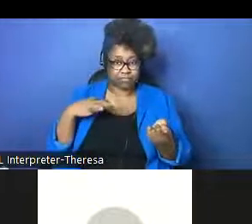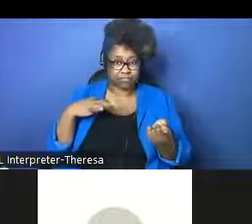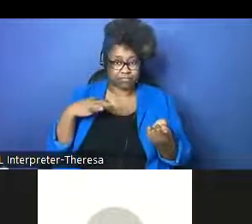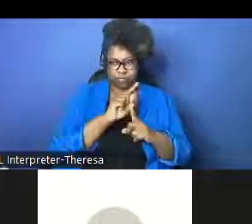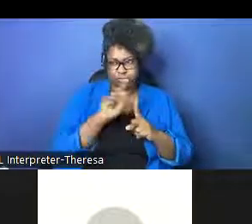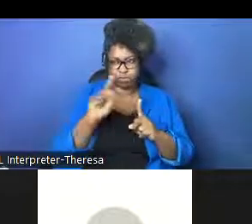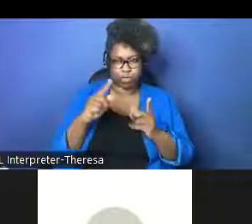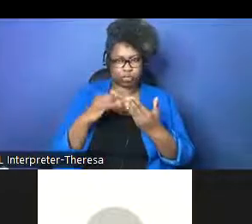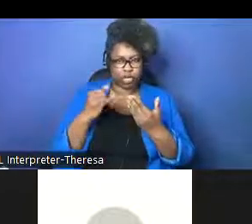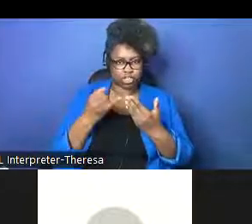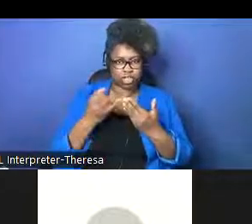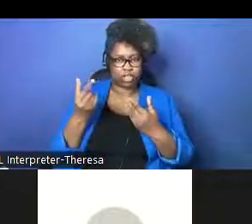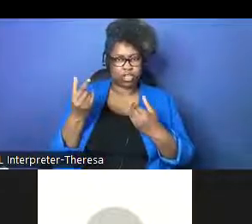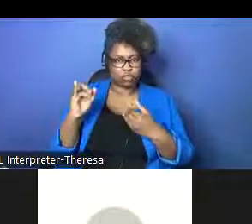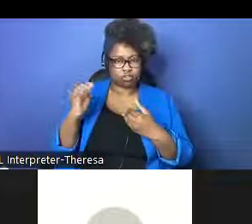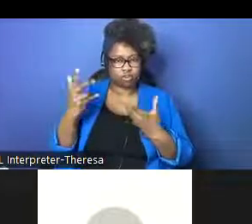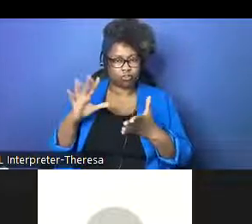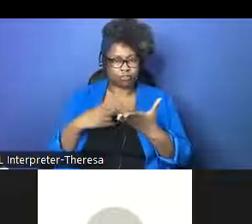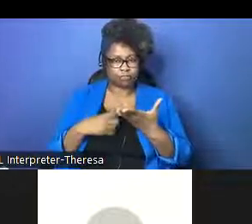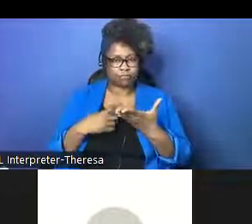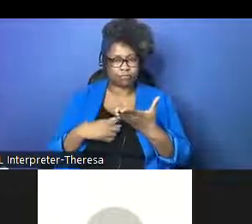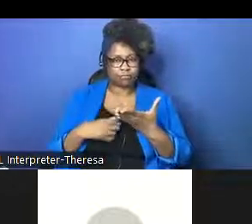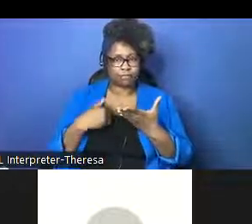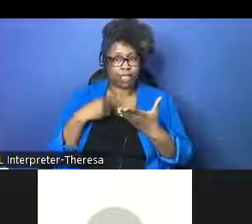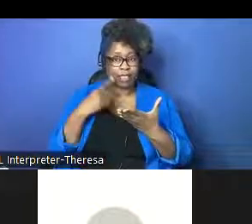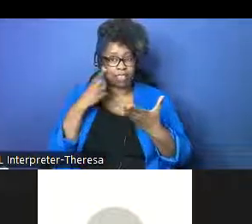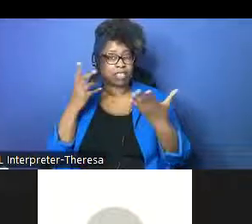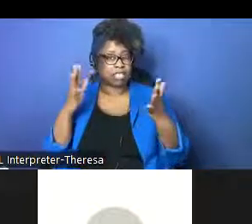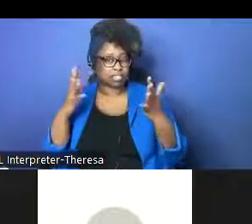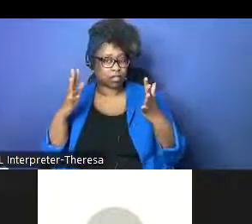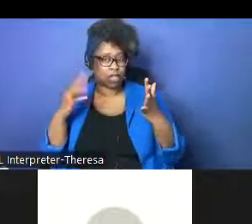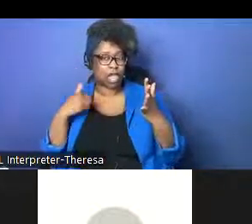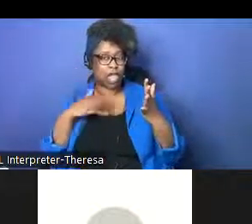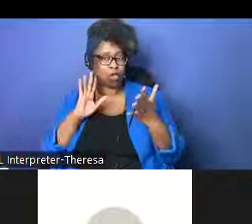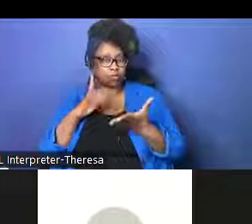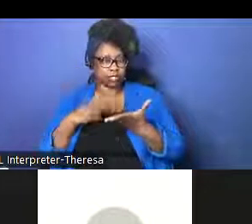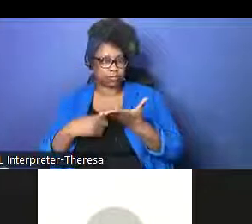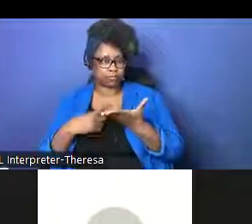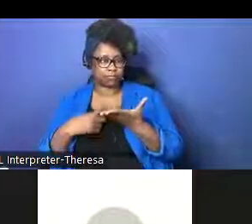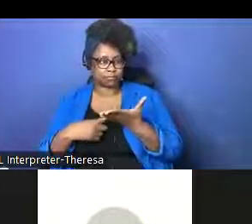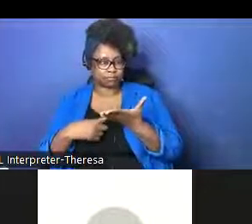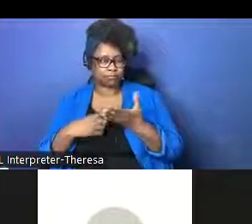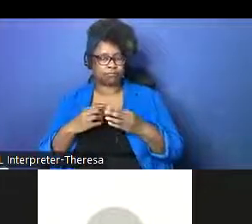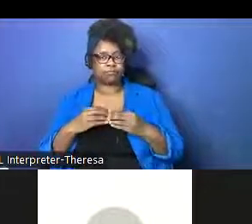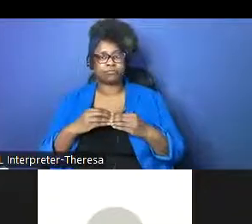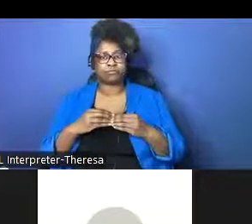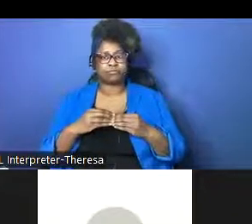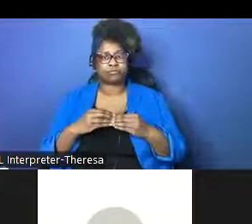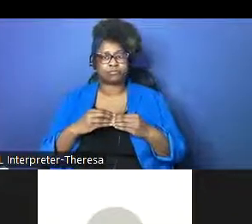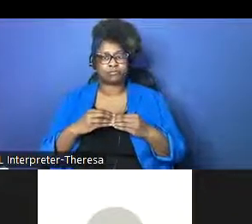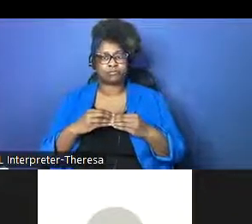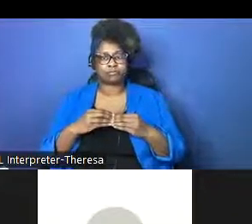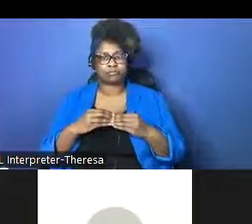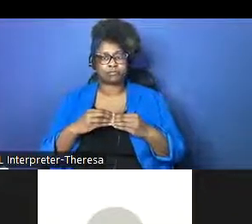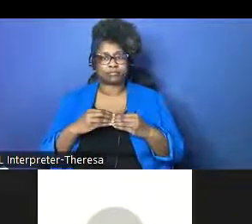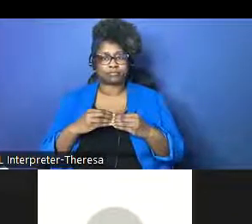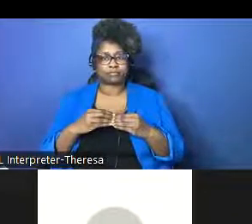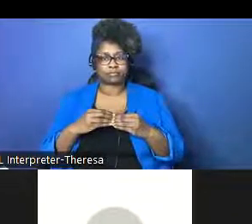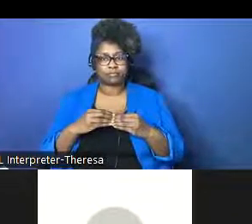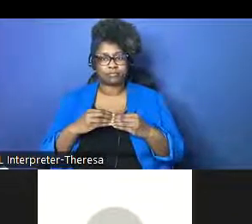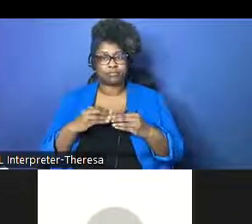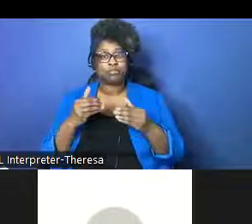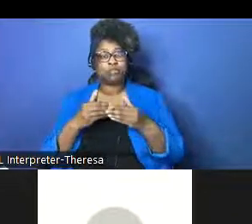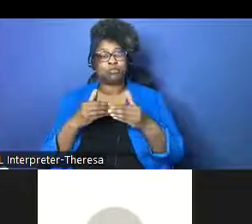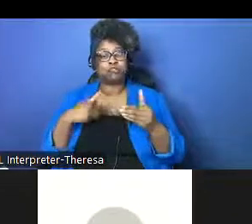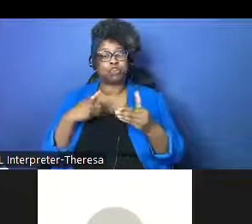projects, as Greg talked about. So I think that's all that I'll cover. So before we